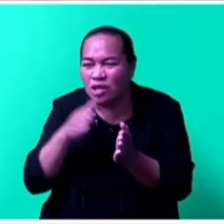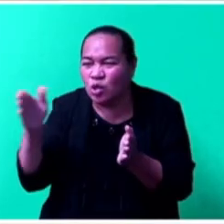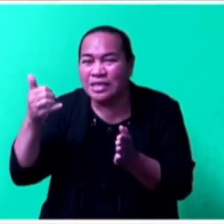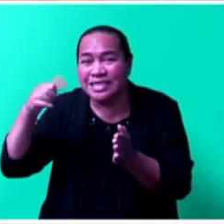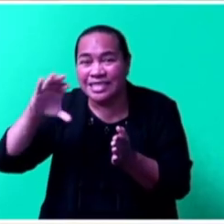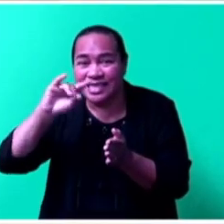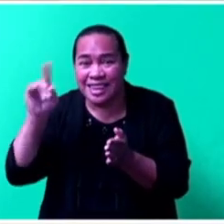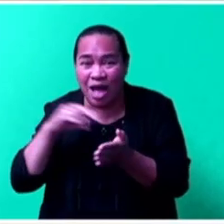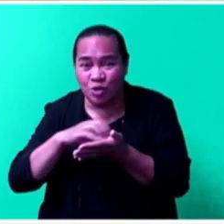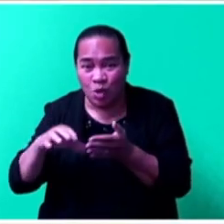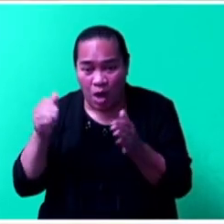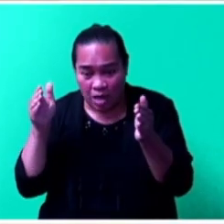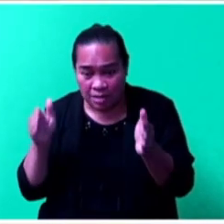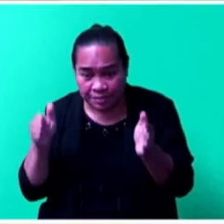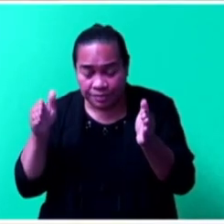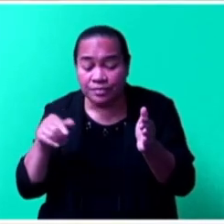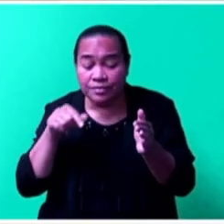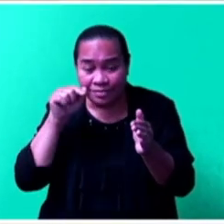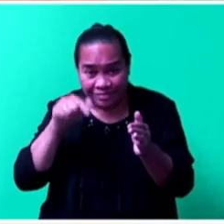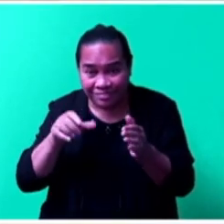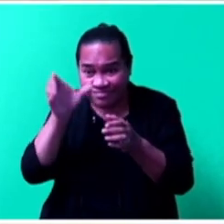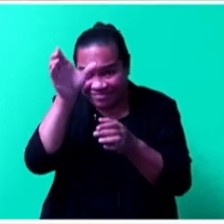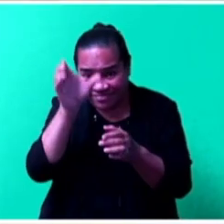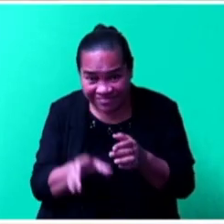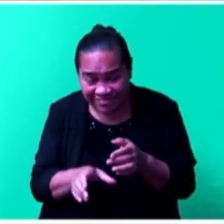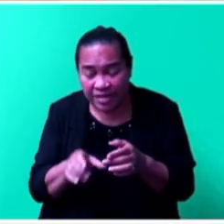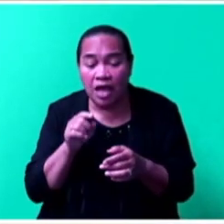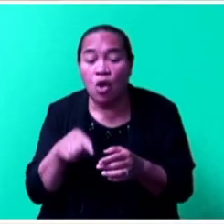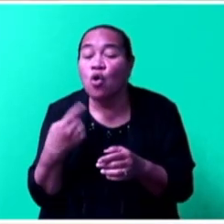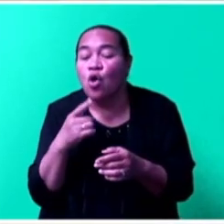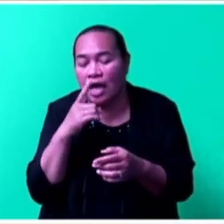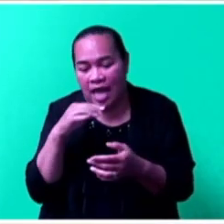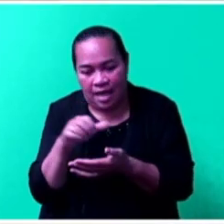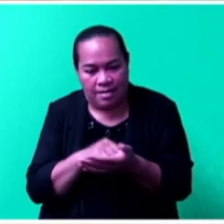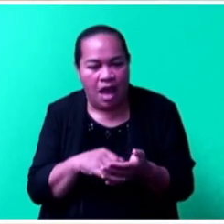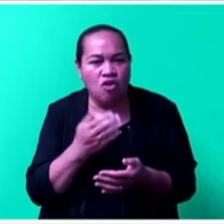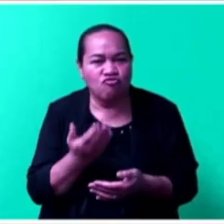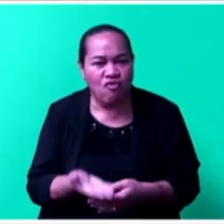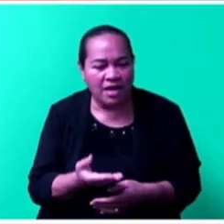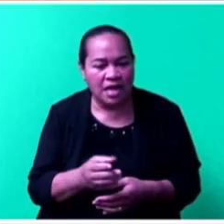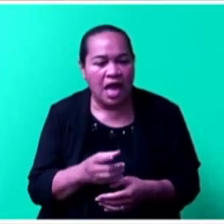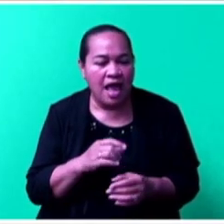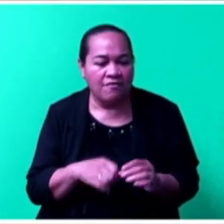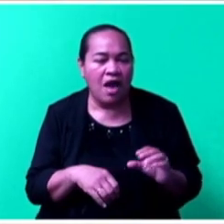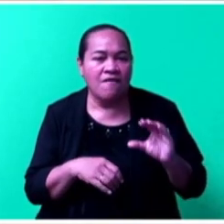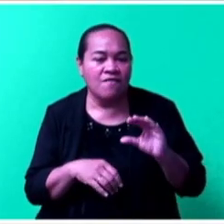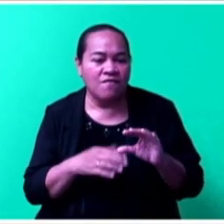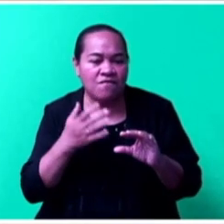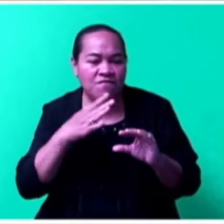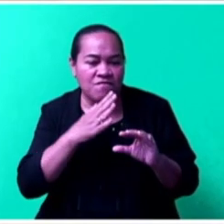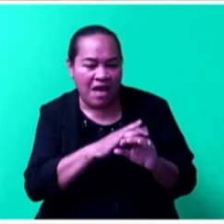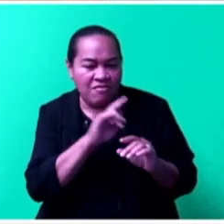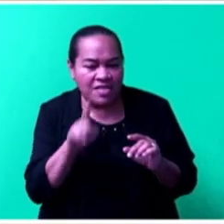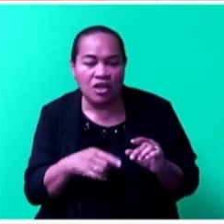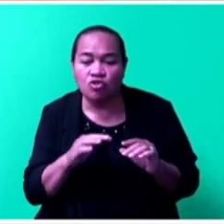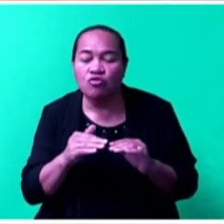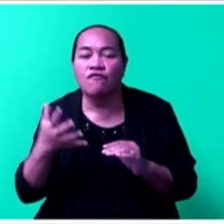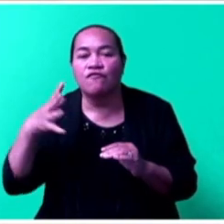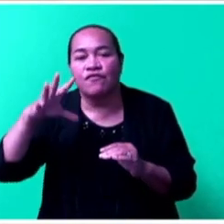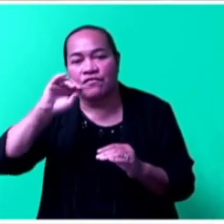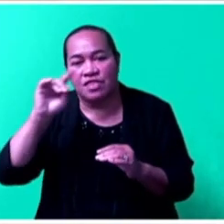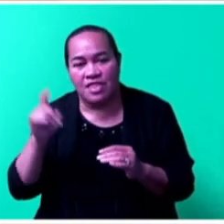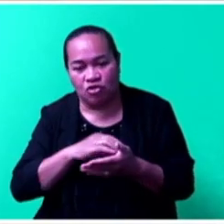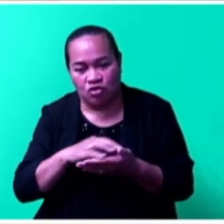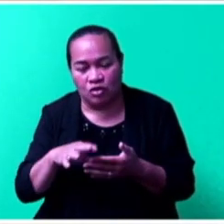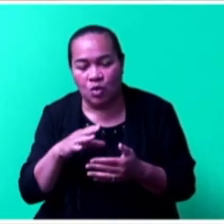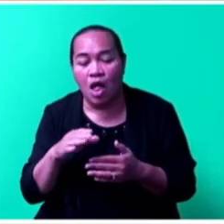$60,000. Under this category, the home purchase grant has been increased from $5,000 to $15,000, with the